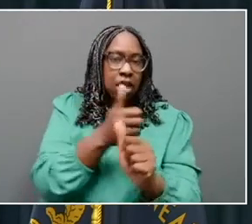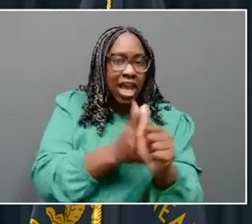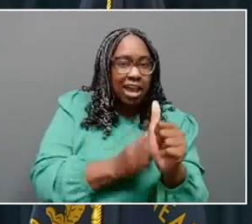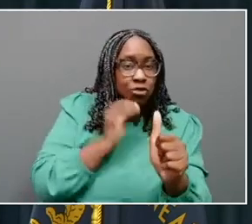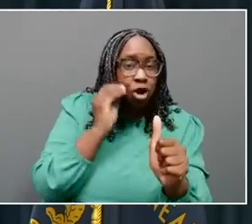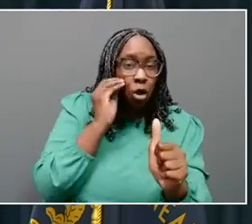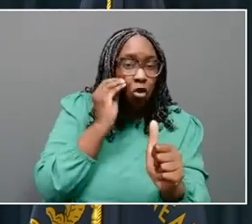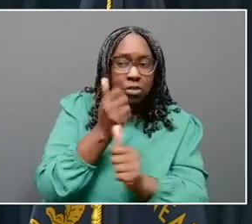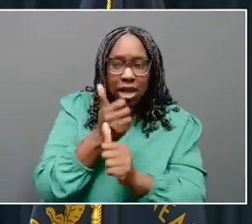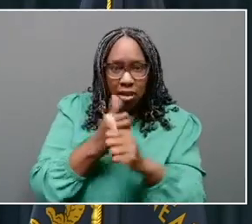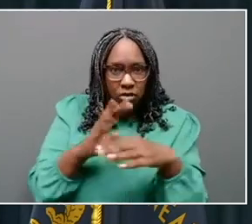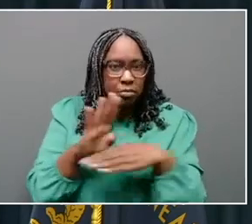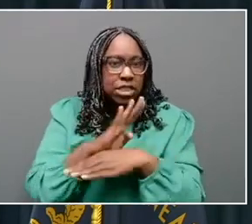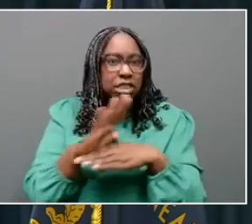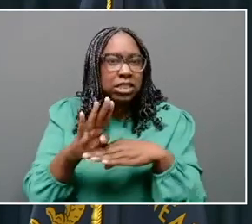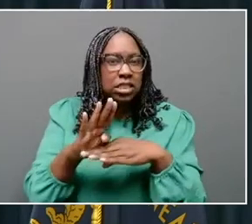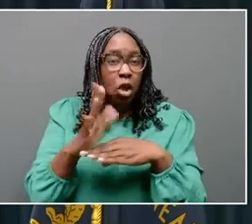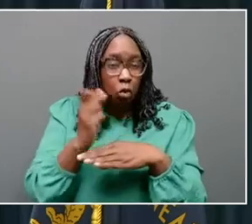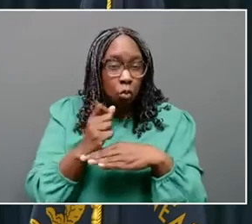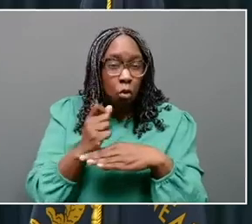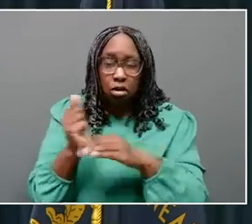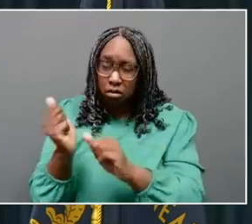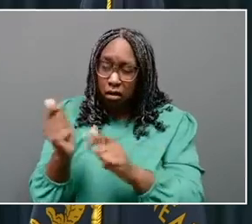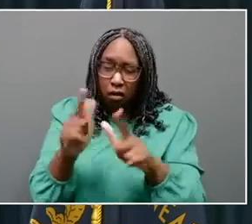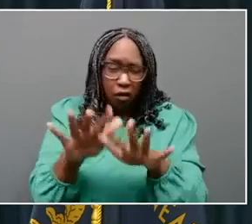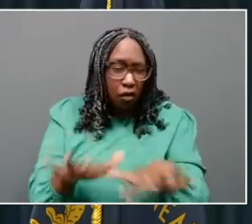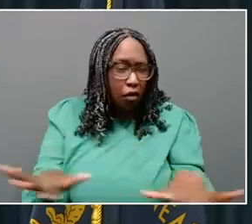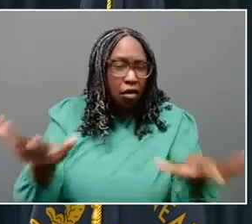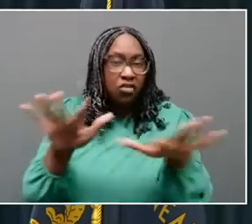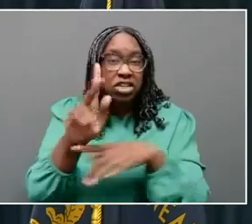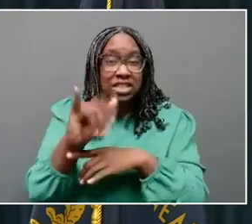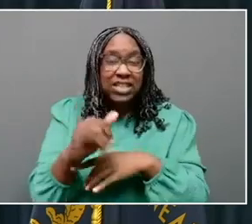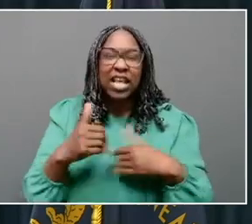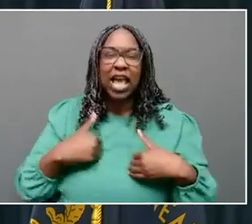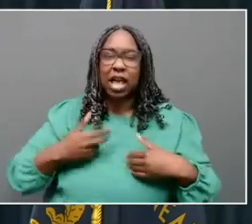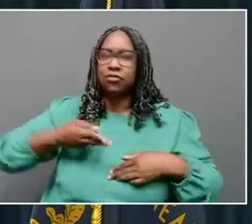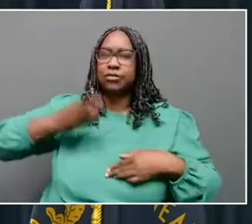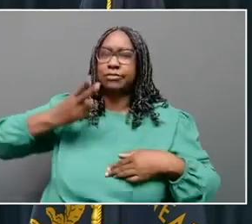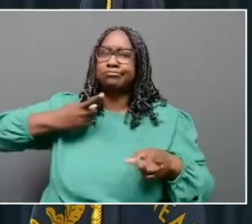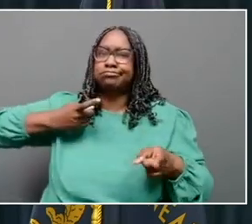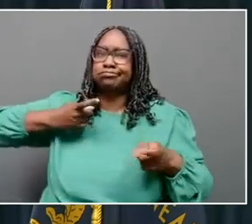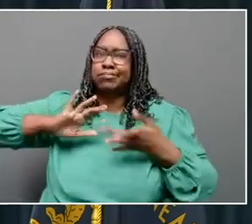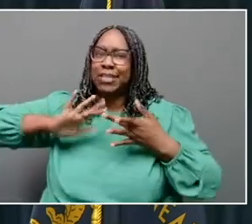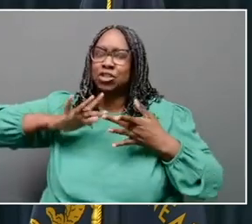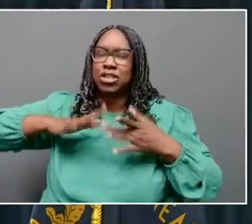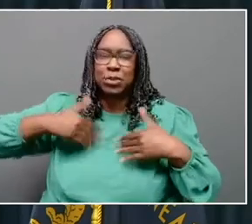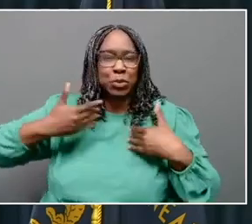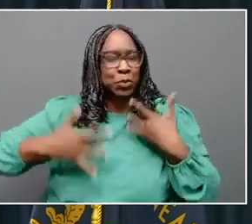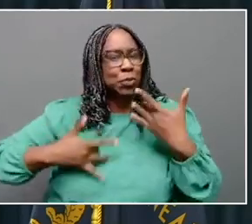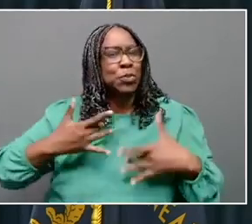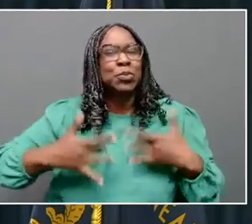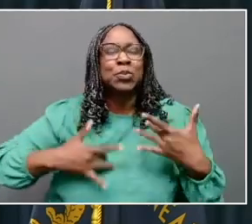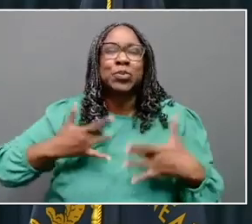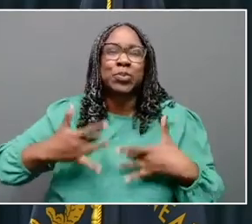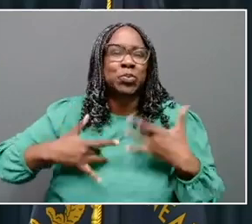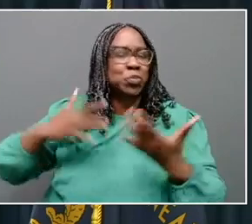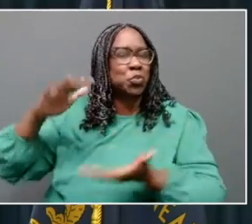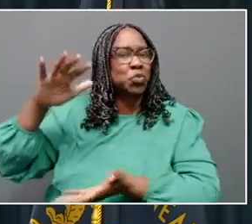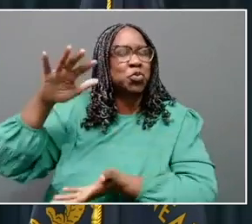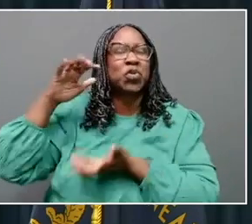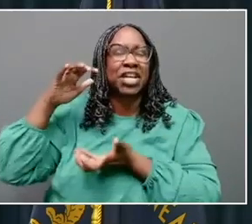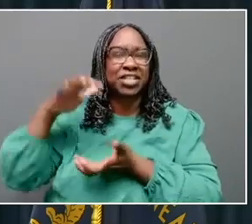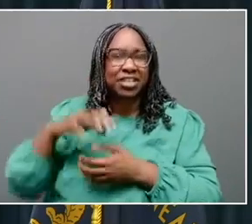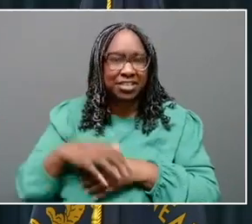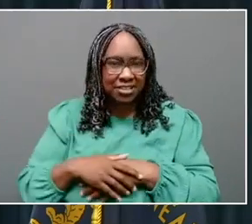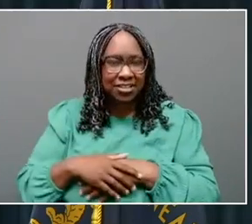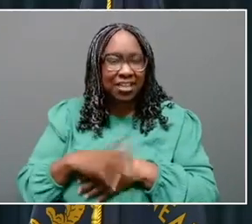up every part of Kentucky in the coming years. It is a very exciting grant. It's going to let us do some